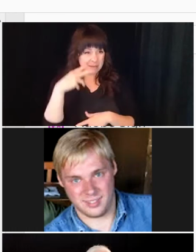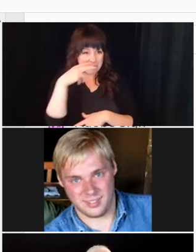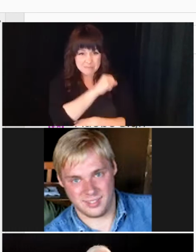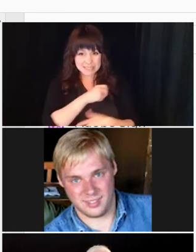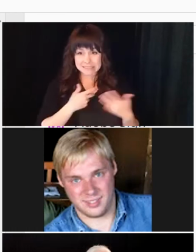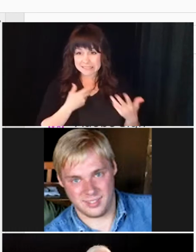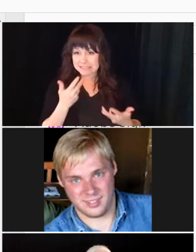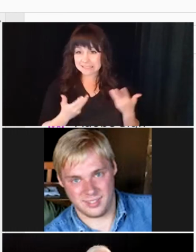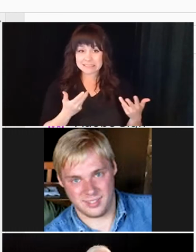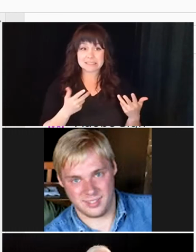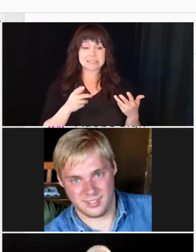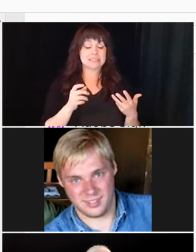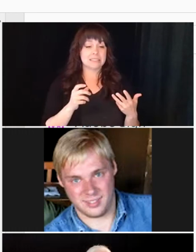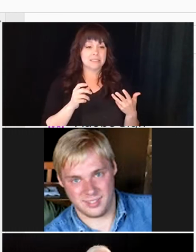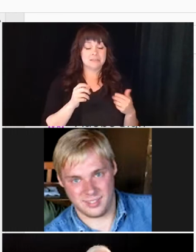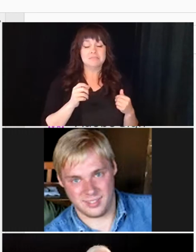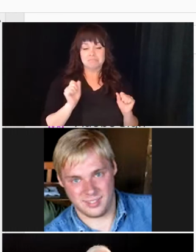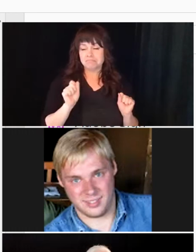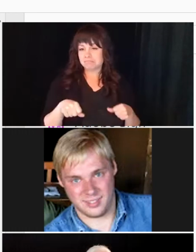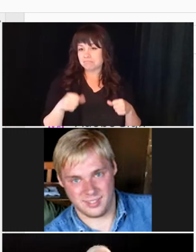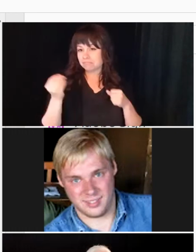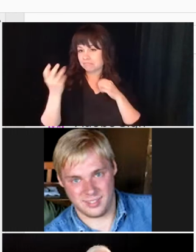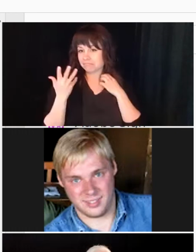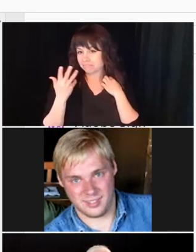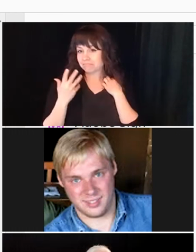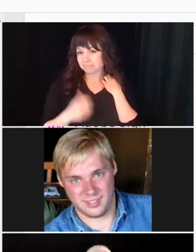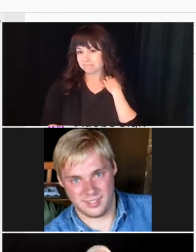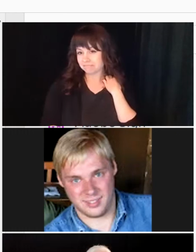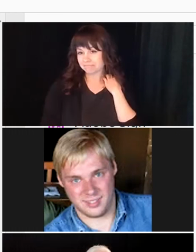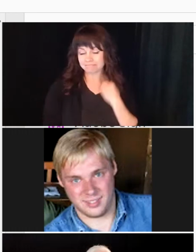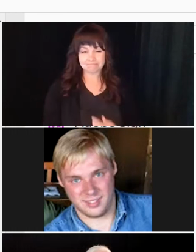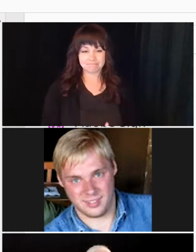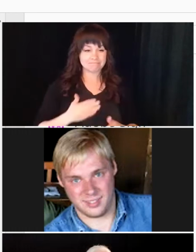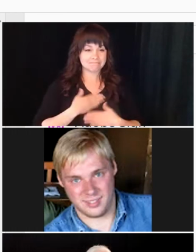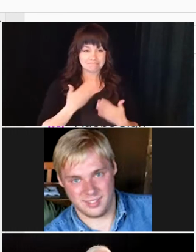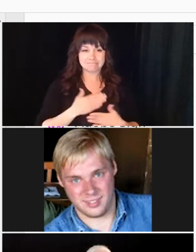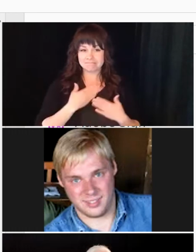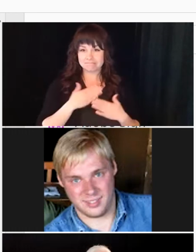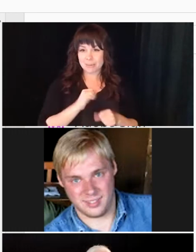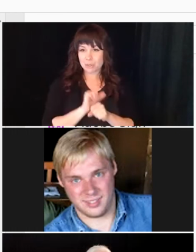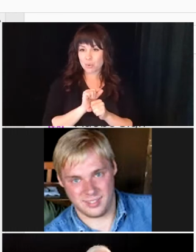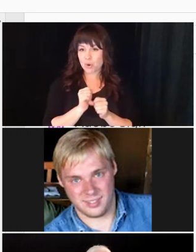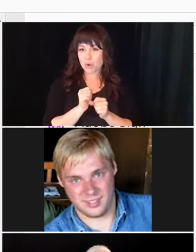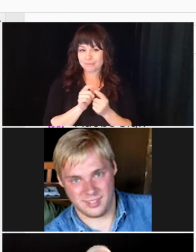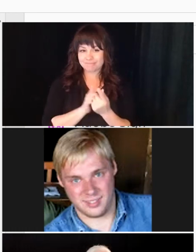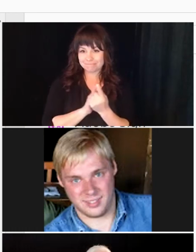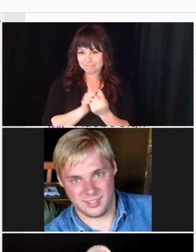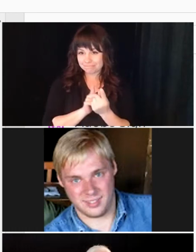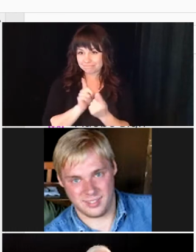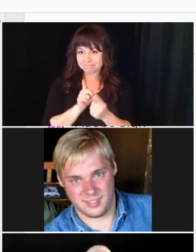went down, you can call and email me anytime. Glad to work with you on any questions you have.